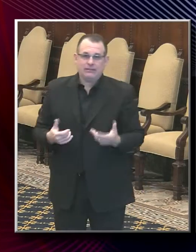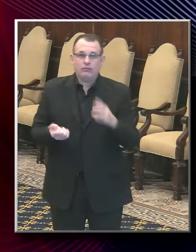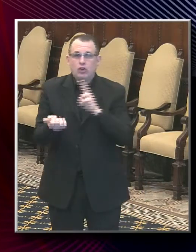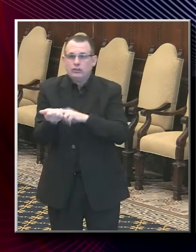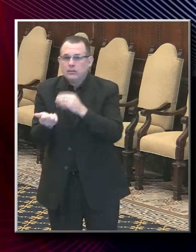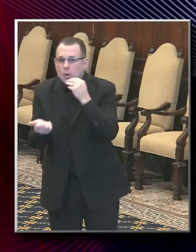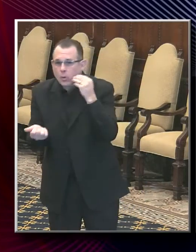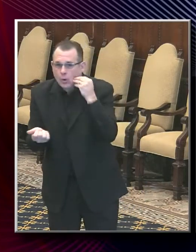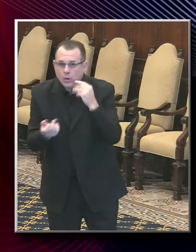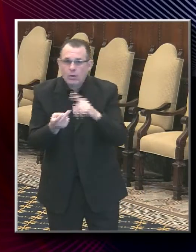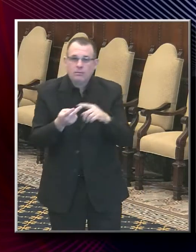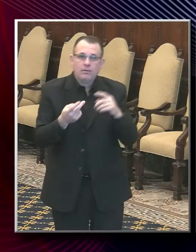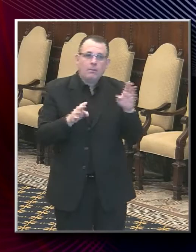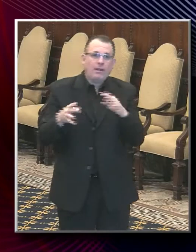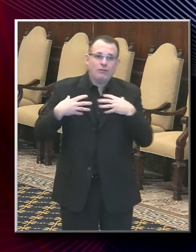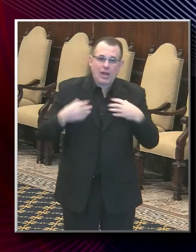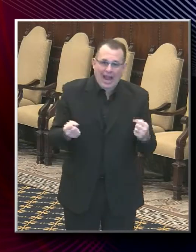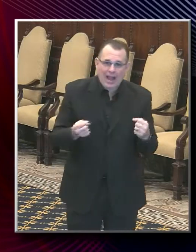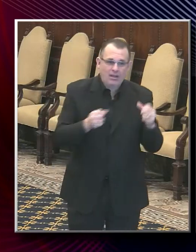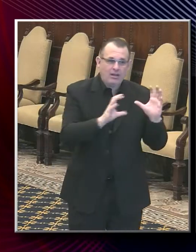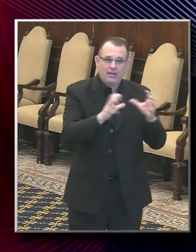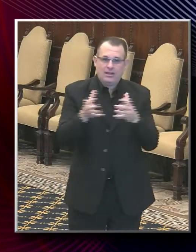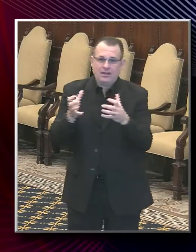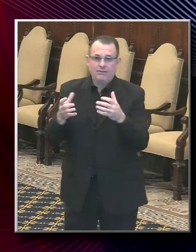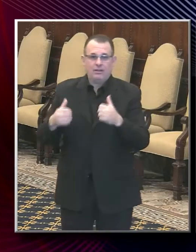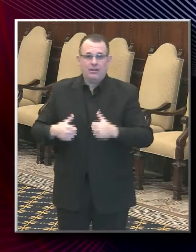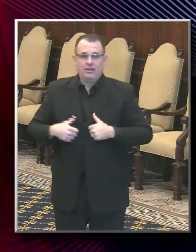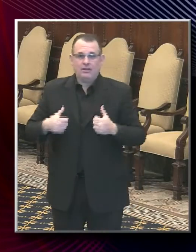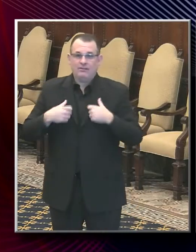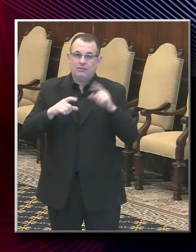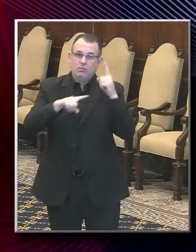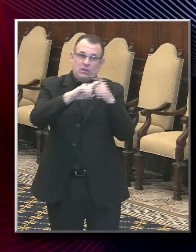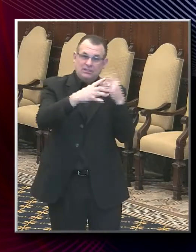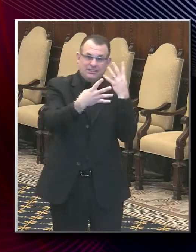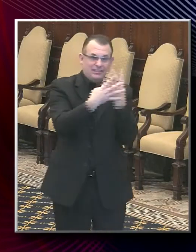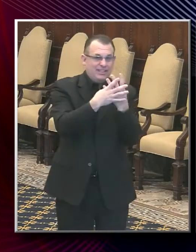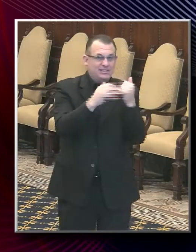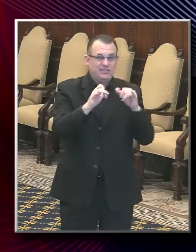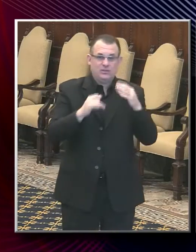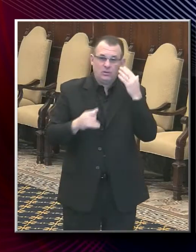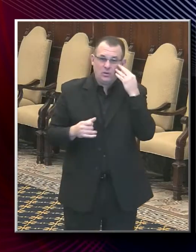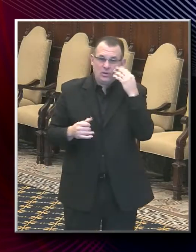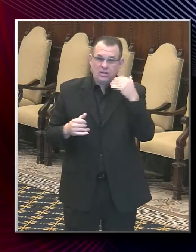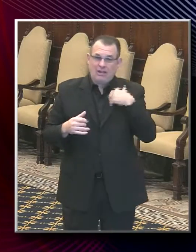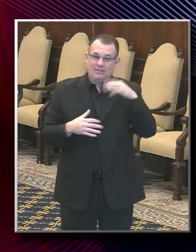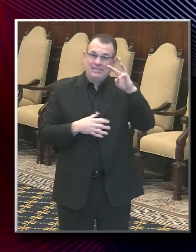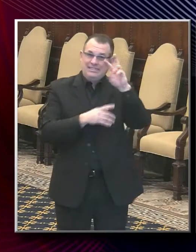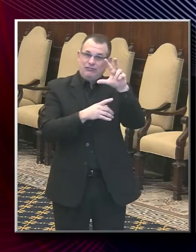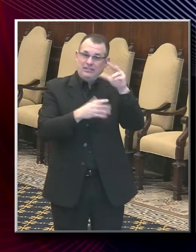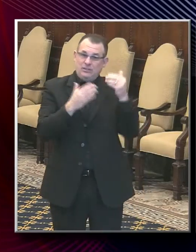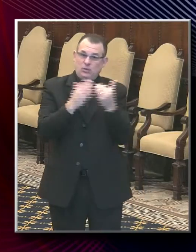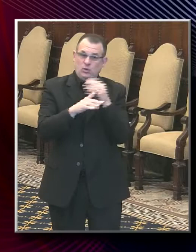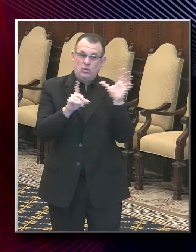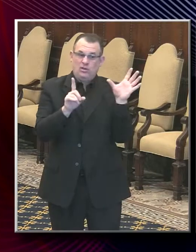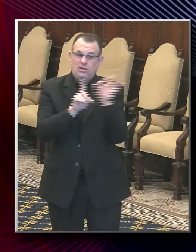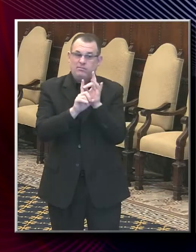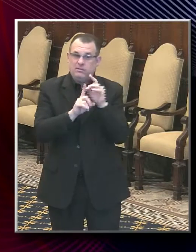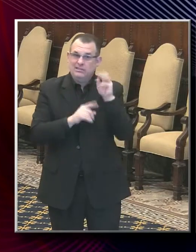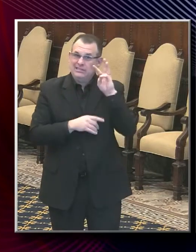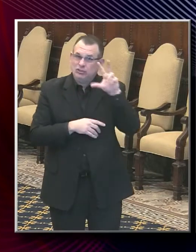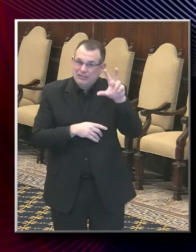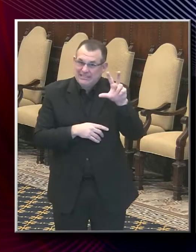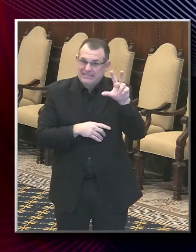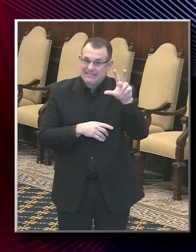facilities, and the jail. The update on the cluster in the city's jail is currently we have 63 inmates who are testing positive. That